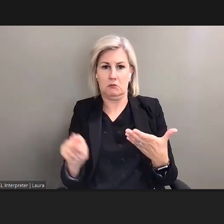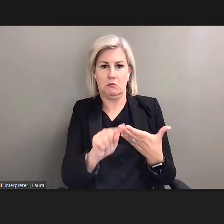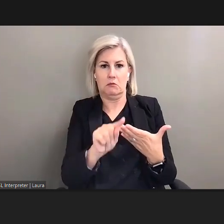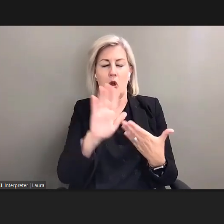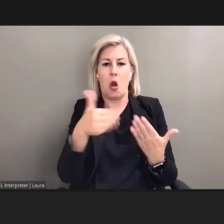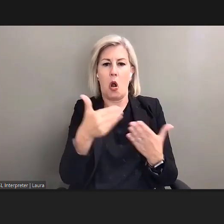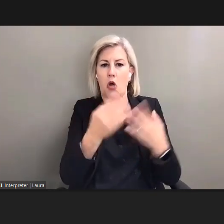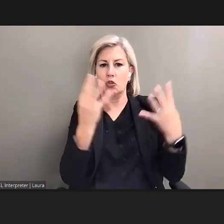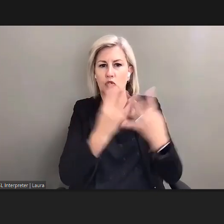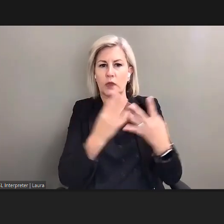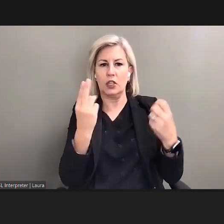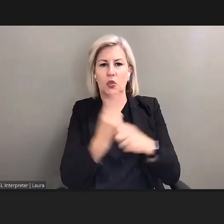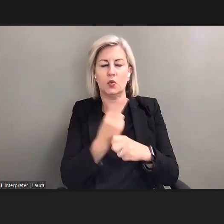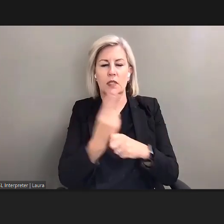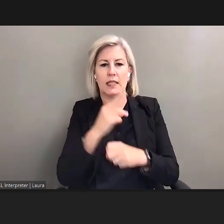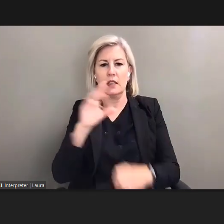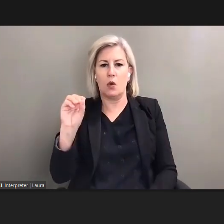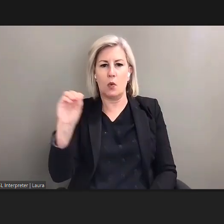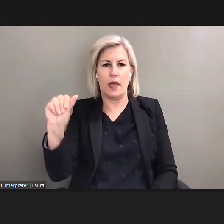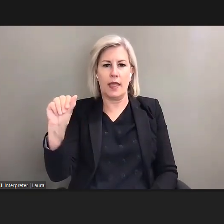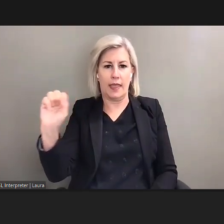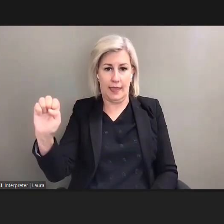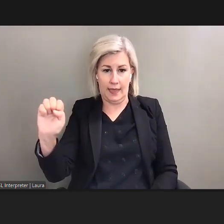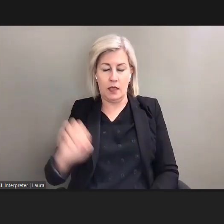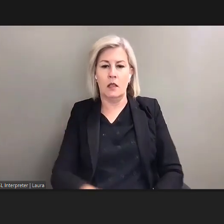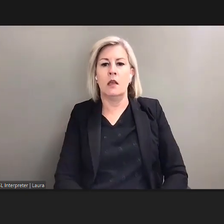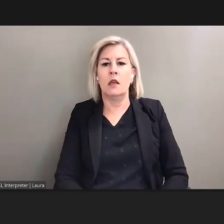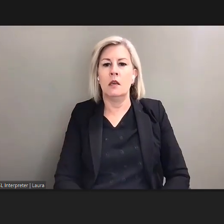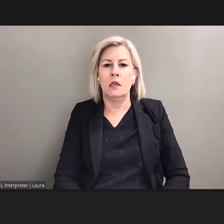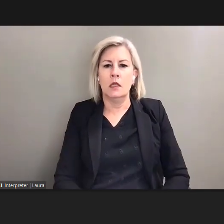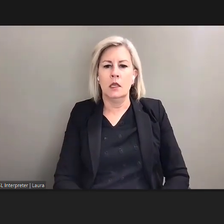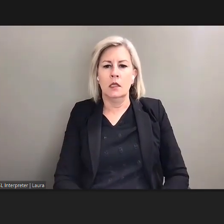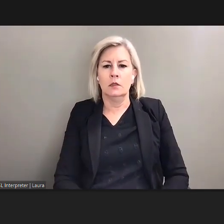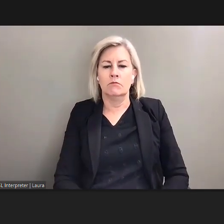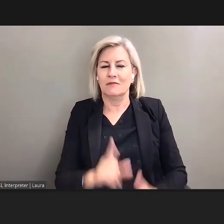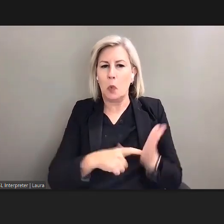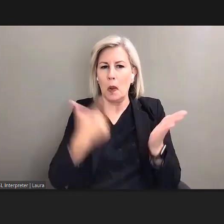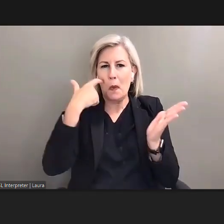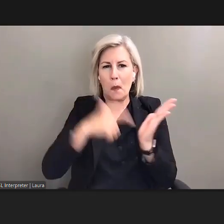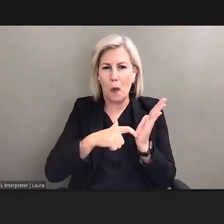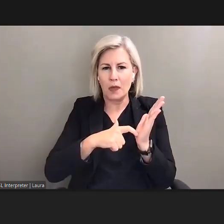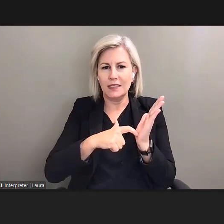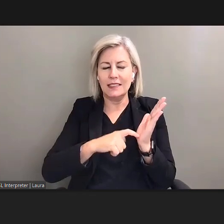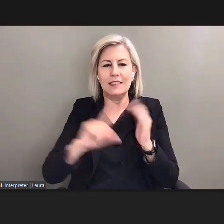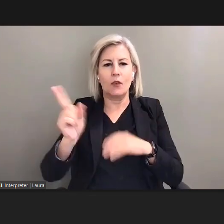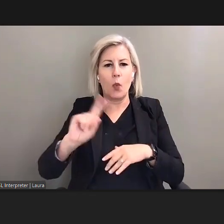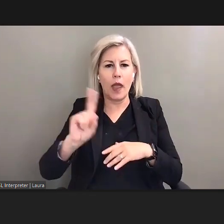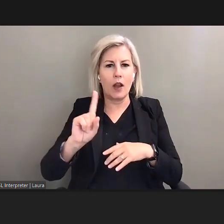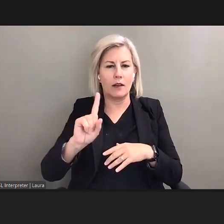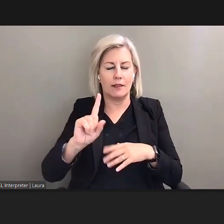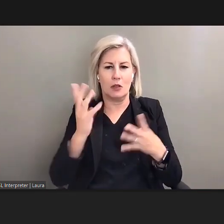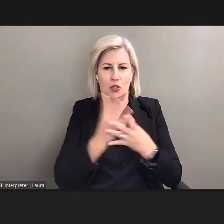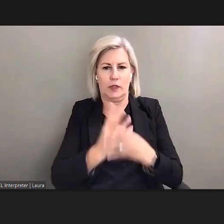screened using the OAE method. What do you notice about where they're being